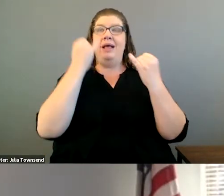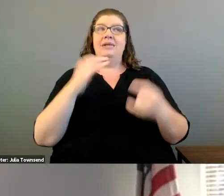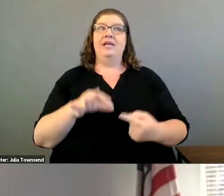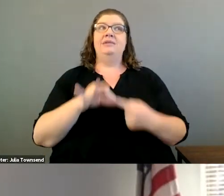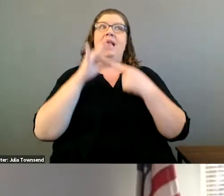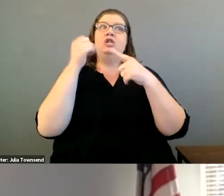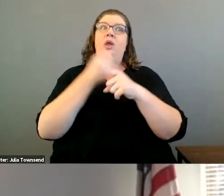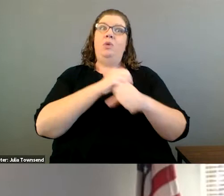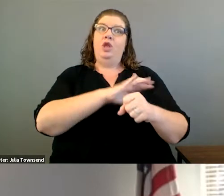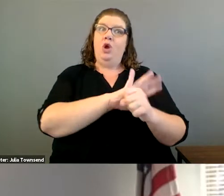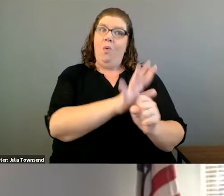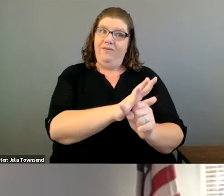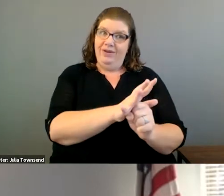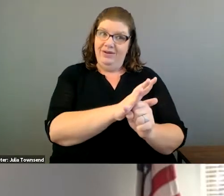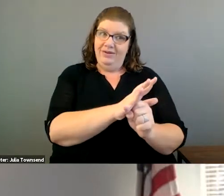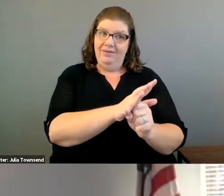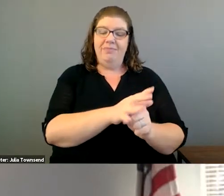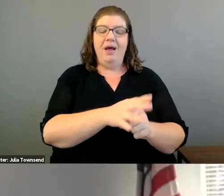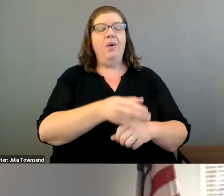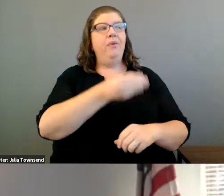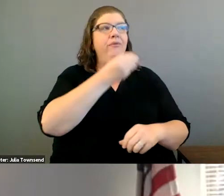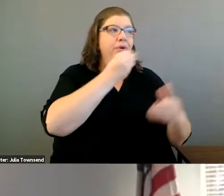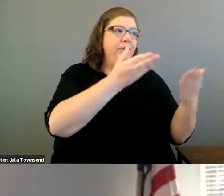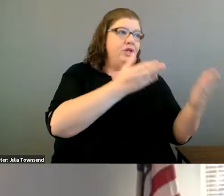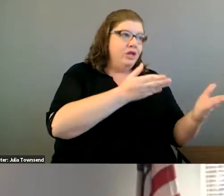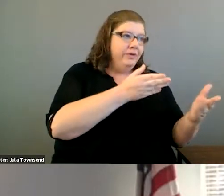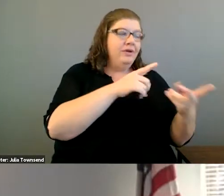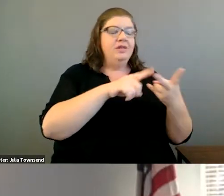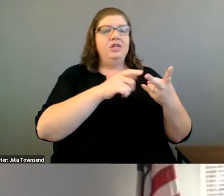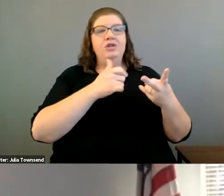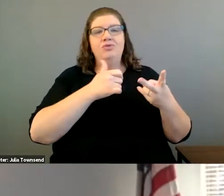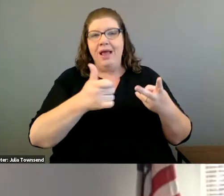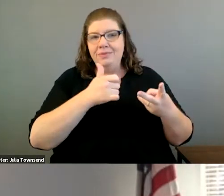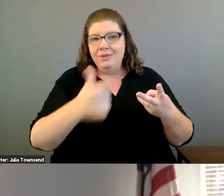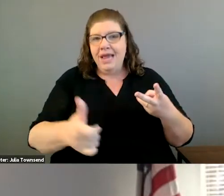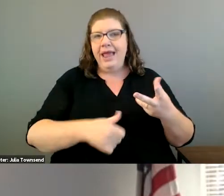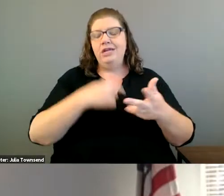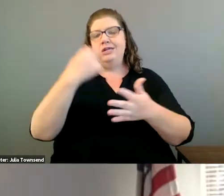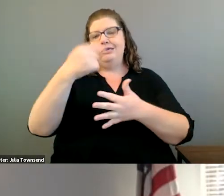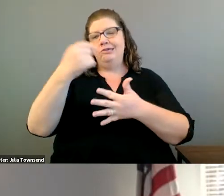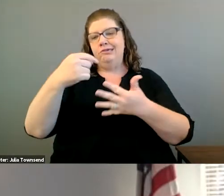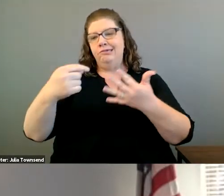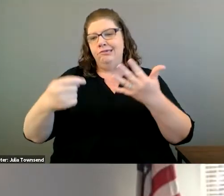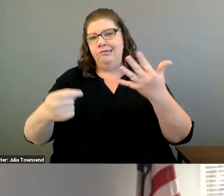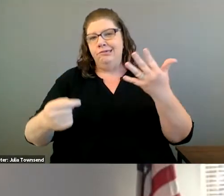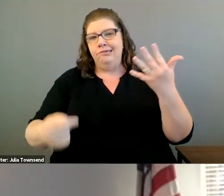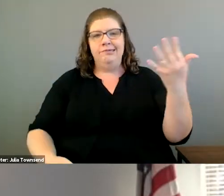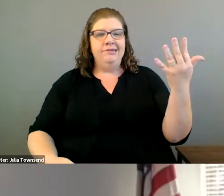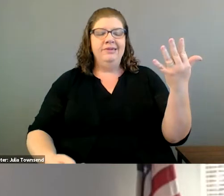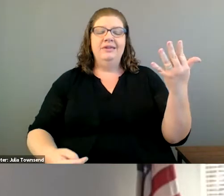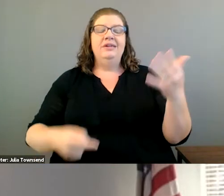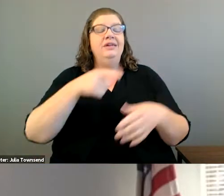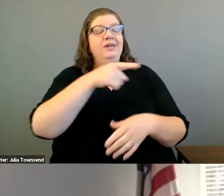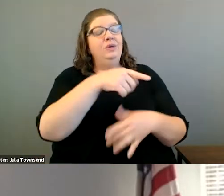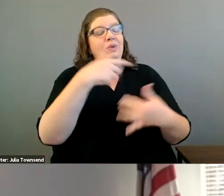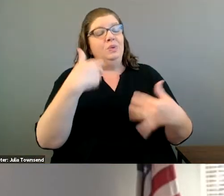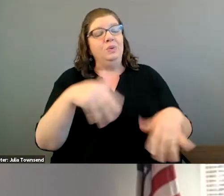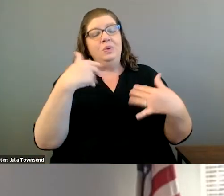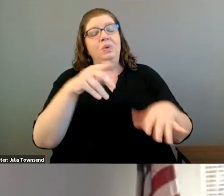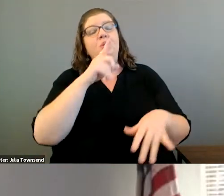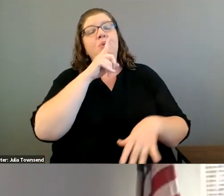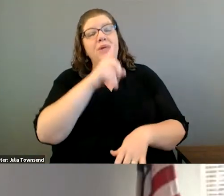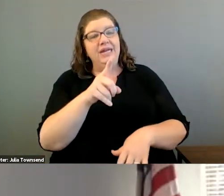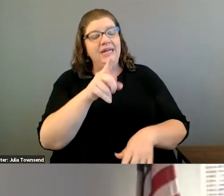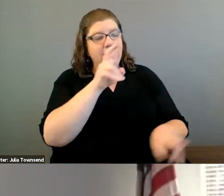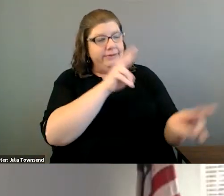COVID. But with food services, with transportation, the list goes on and on. You have really looked at